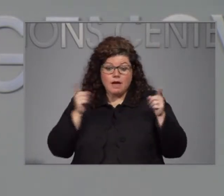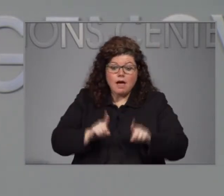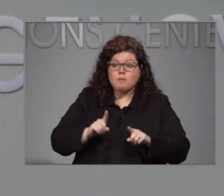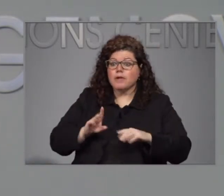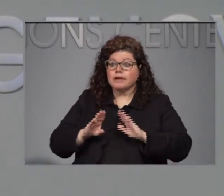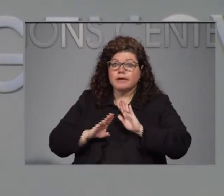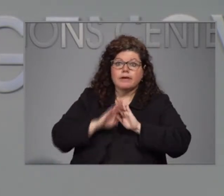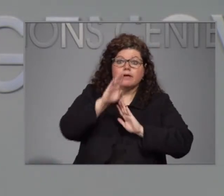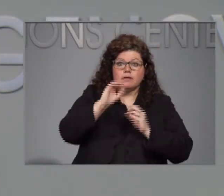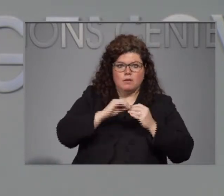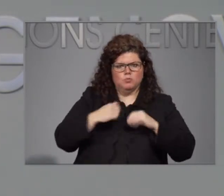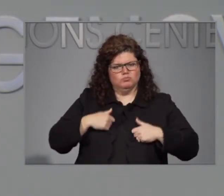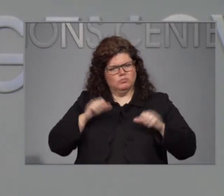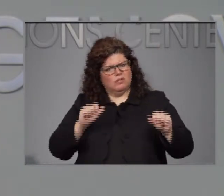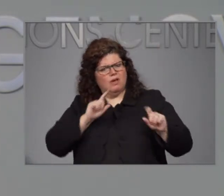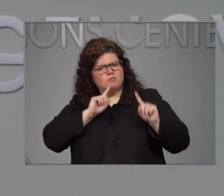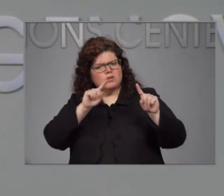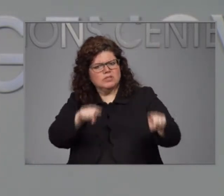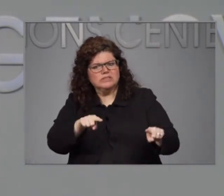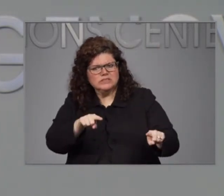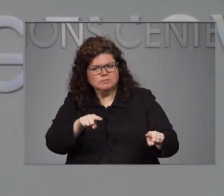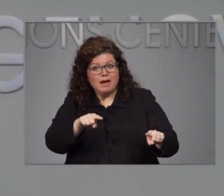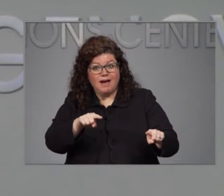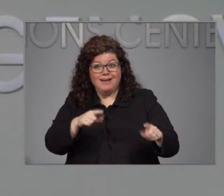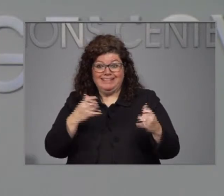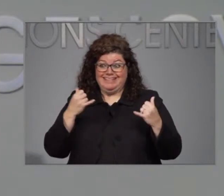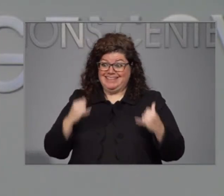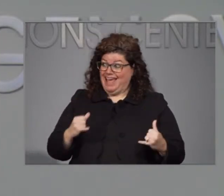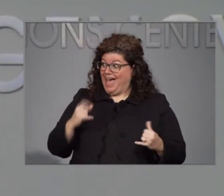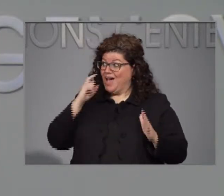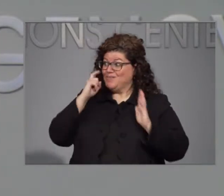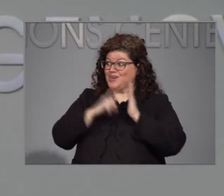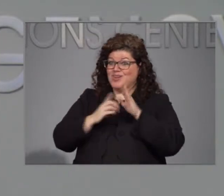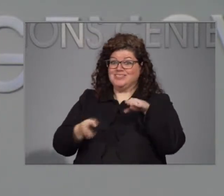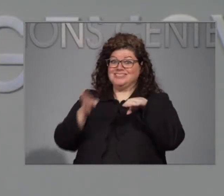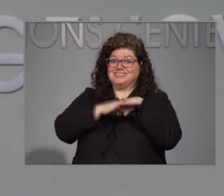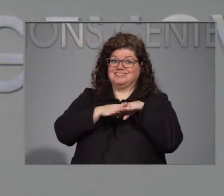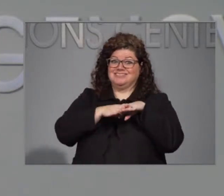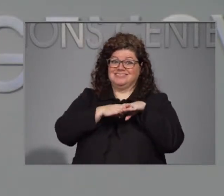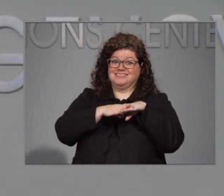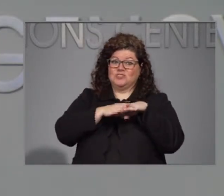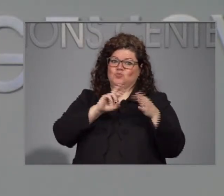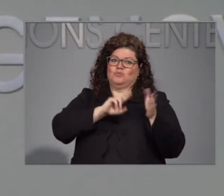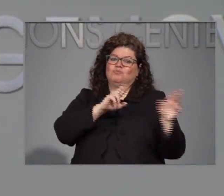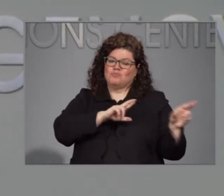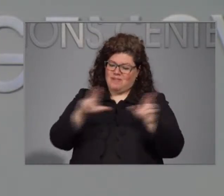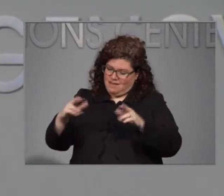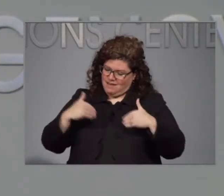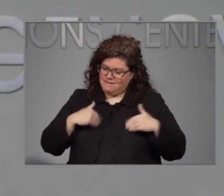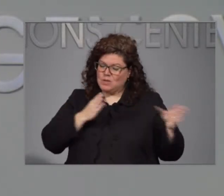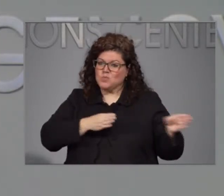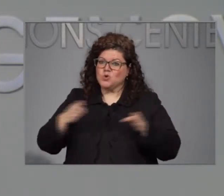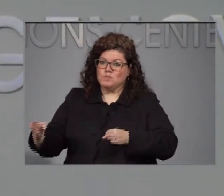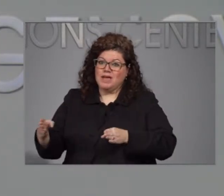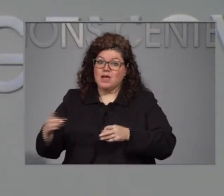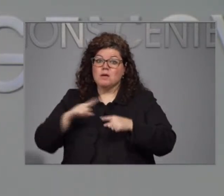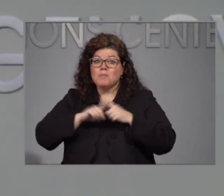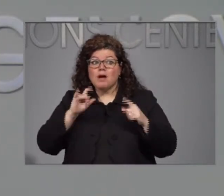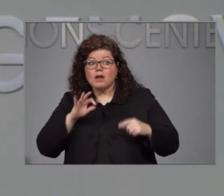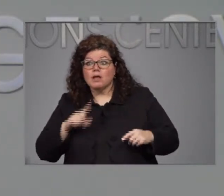restrictions. We can now draw on these capabilities, but if we all do our part, we will not overwhelm